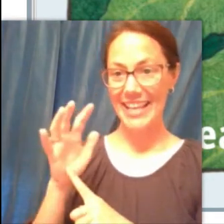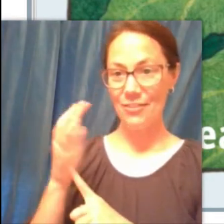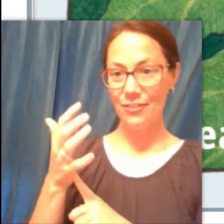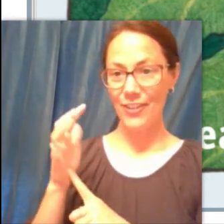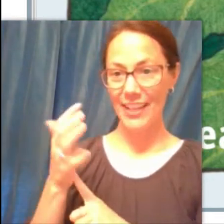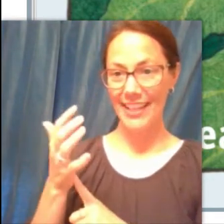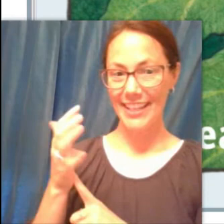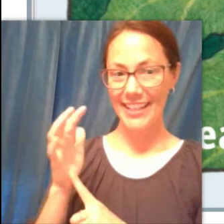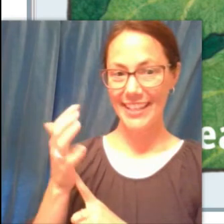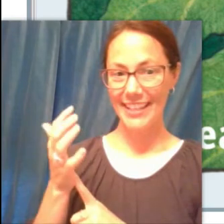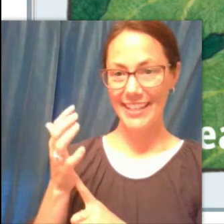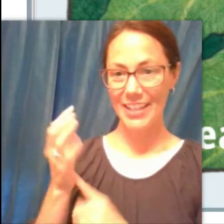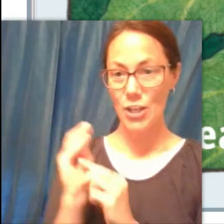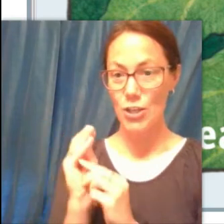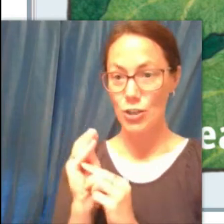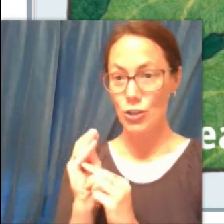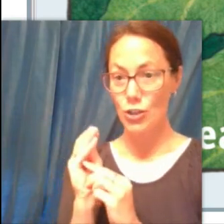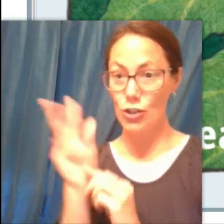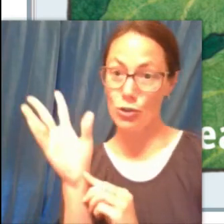Leaf.